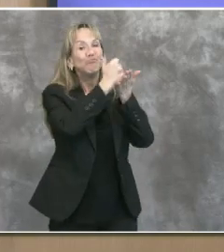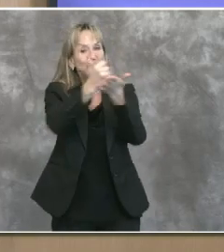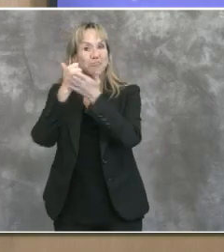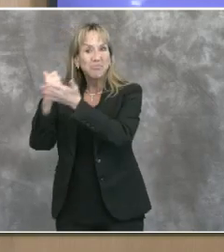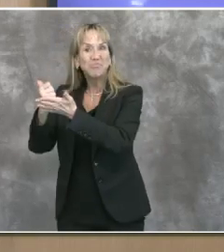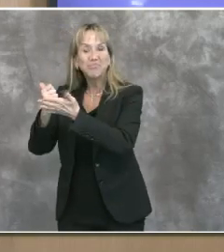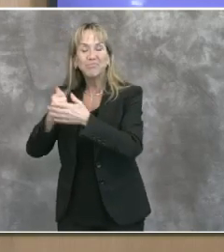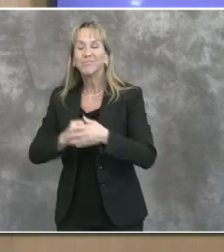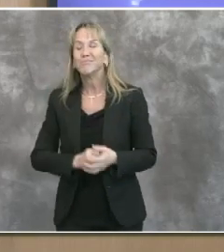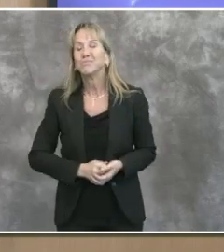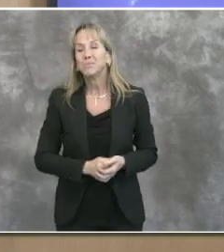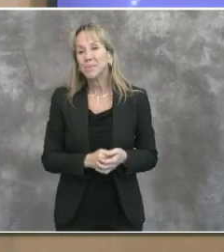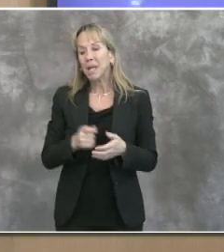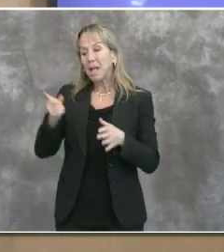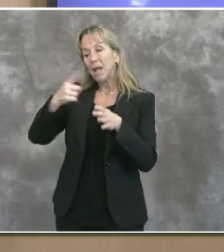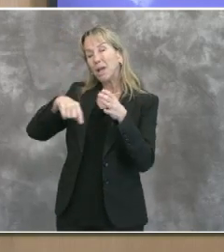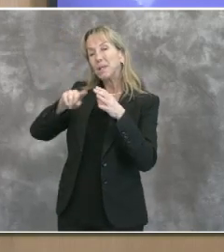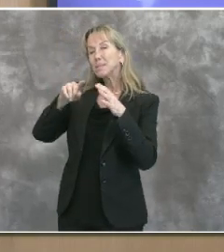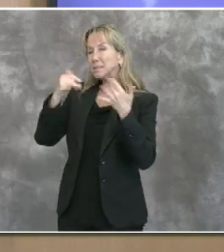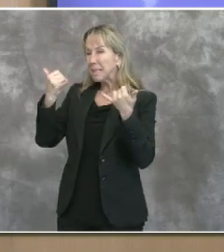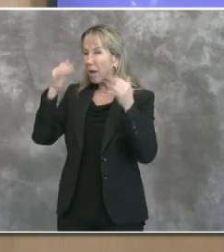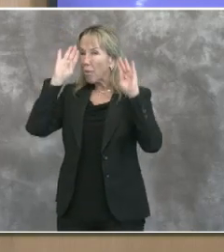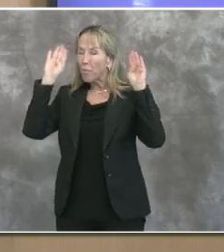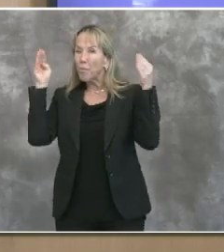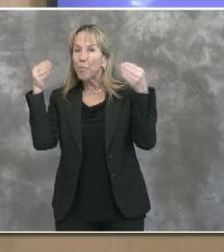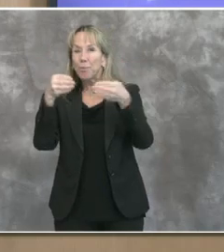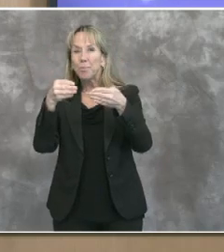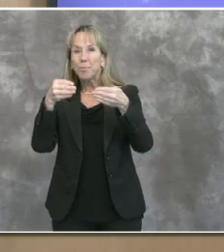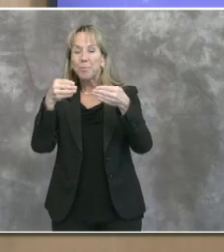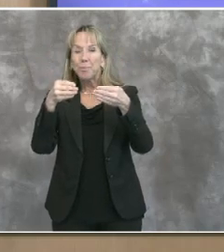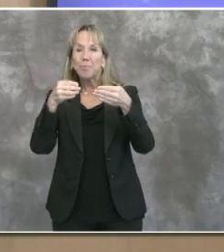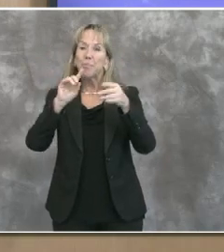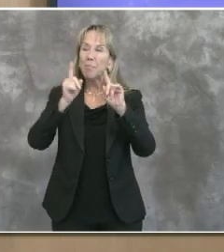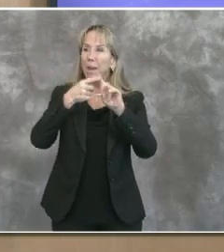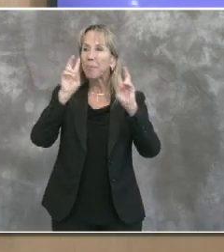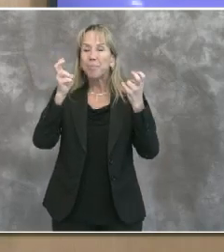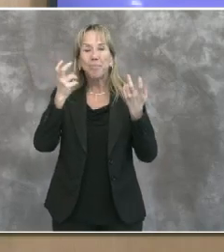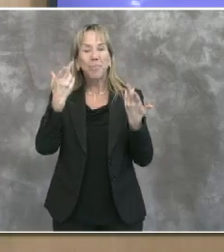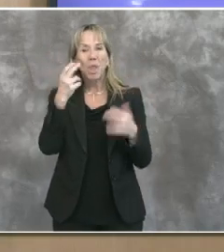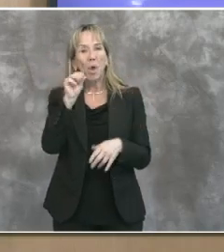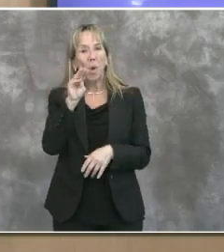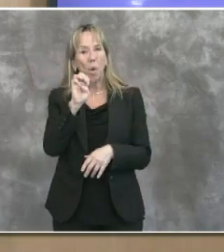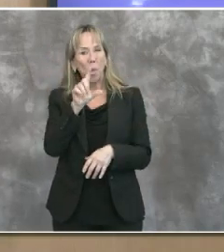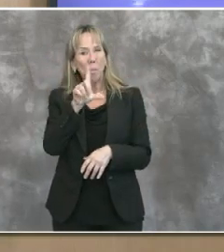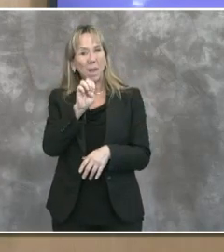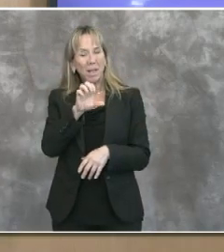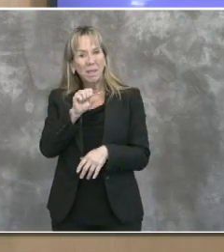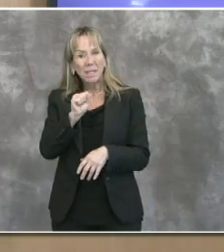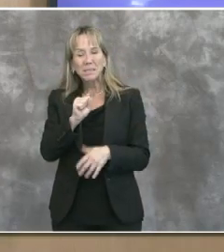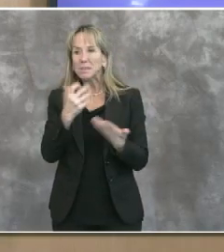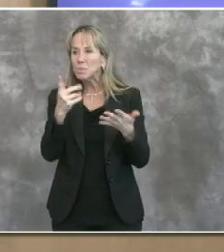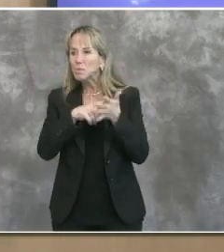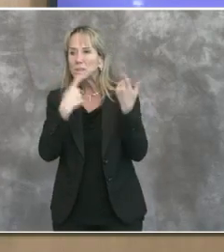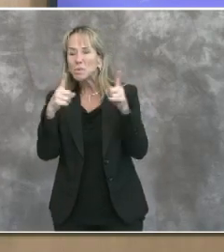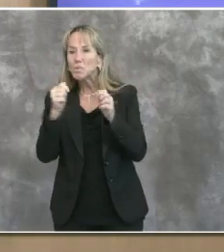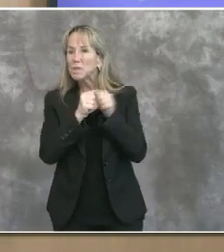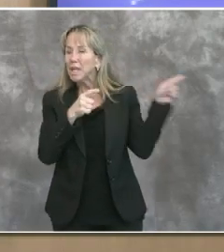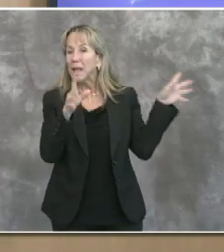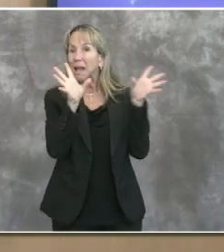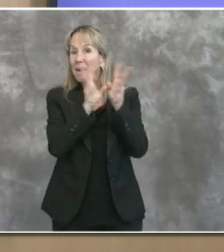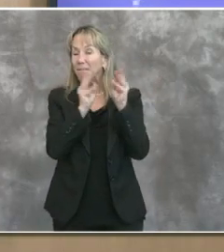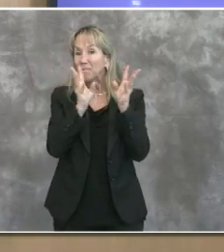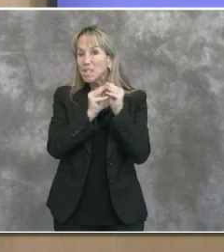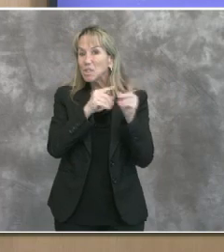sectors. There's certainly been a focus around issues of the homeless, a focus around issues of the convention center. The Lucky